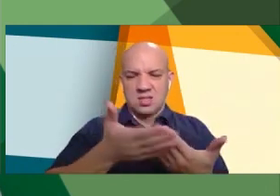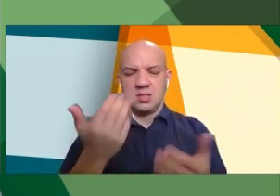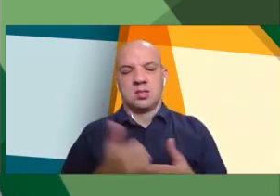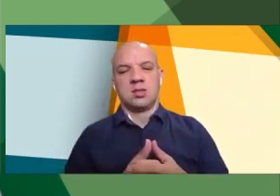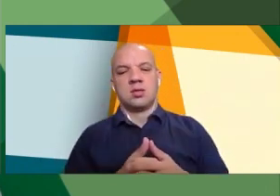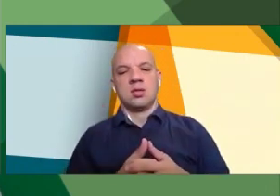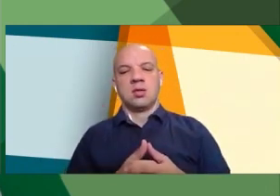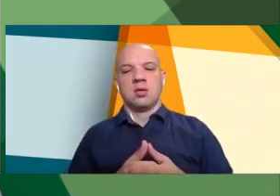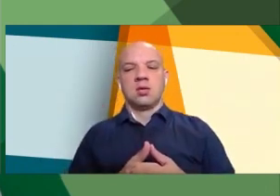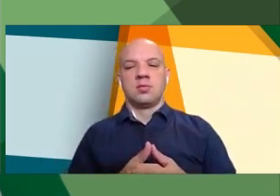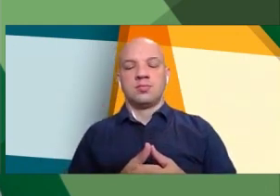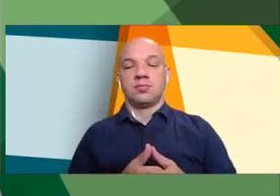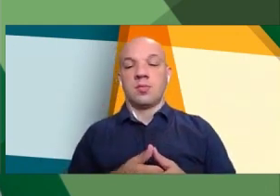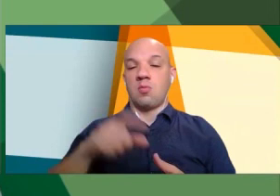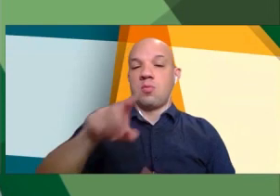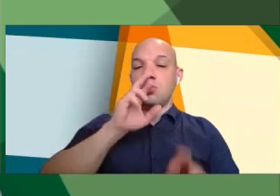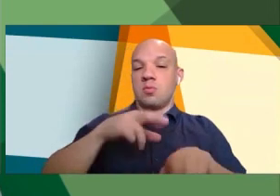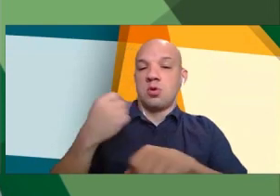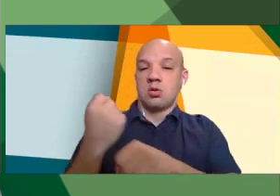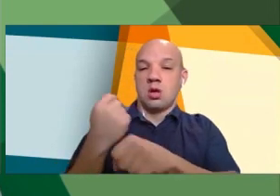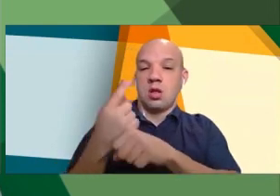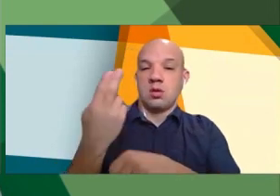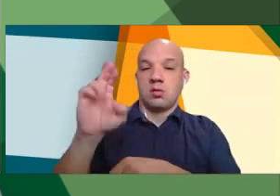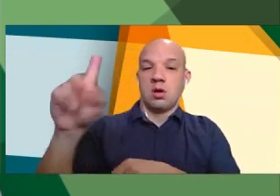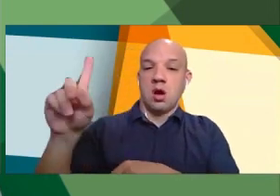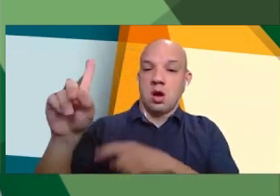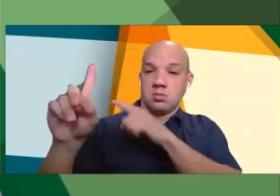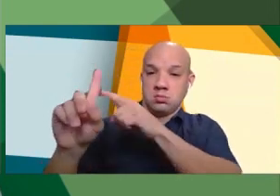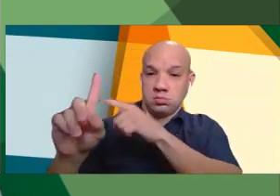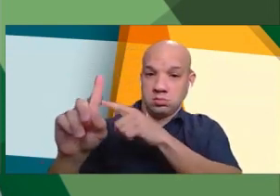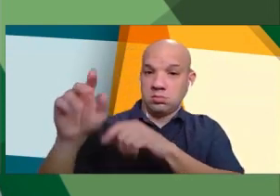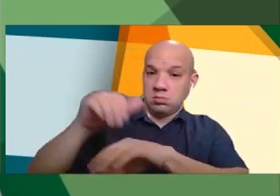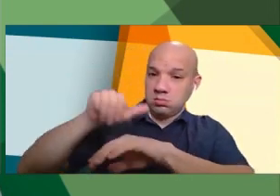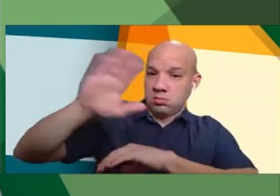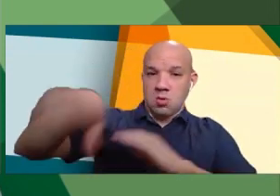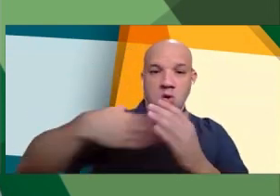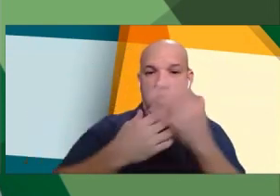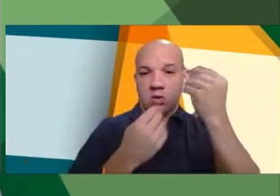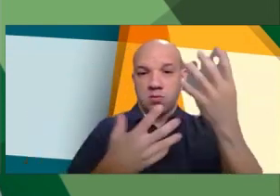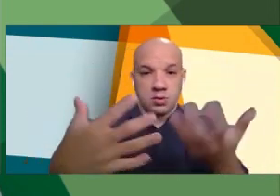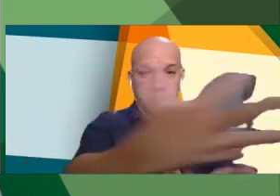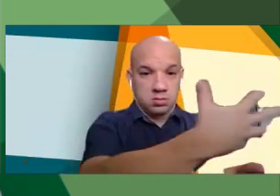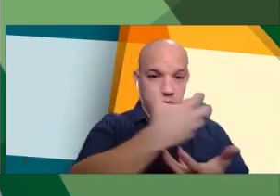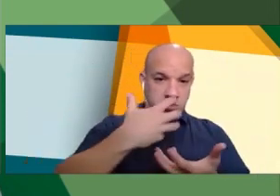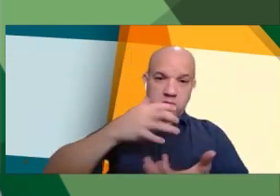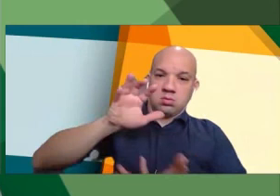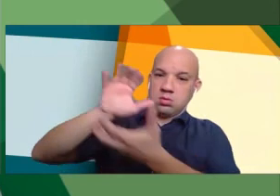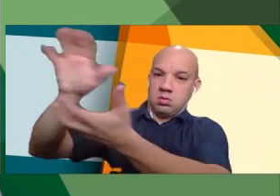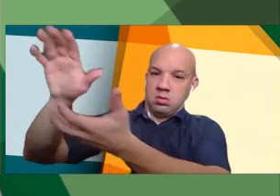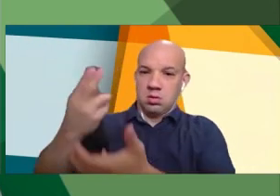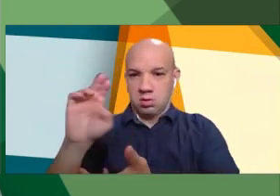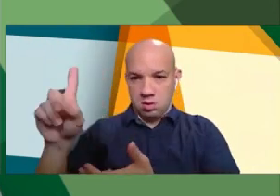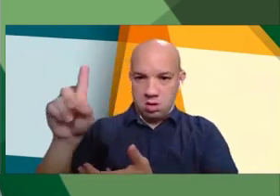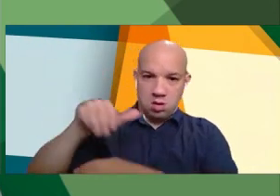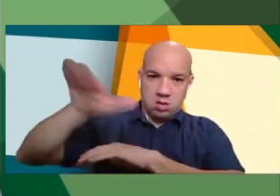to report annually to HUD that information that we are going to collect in that